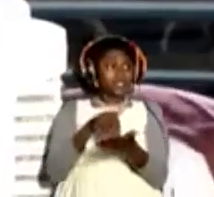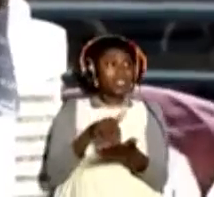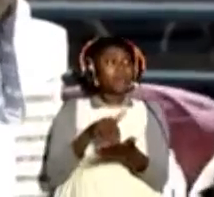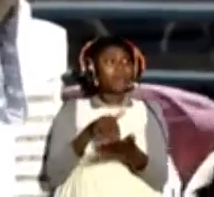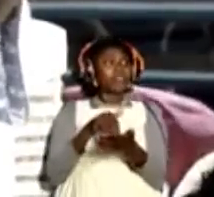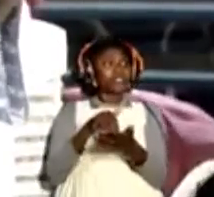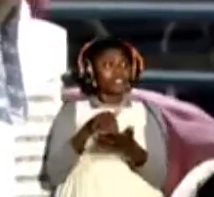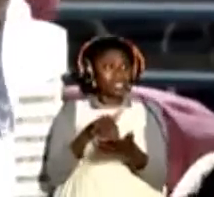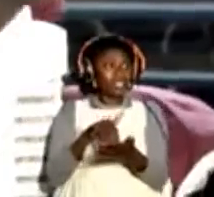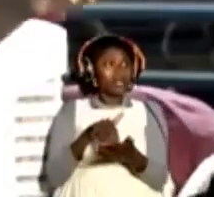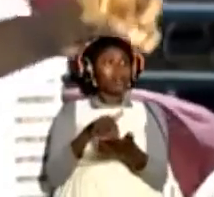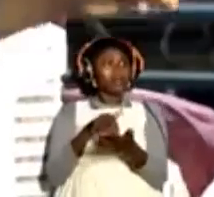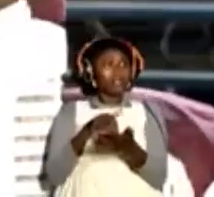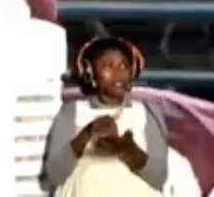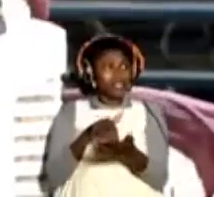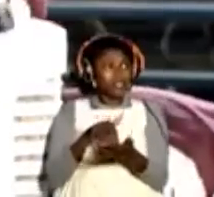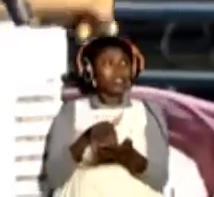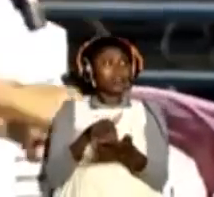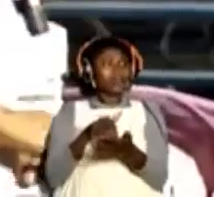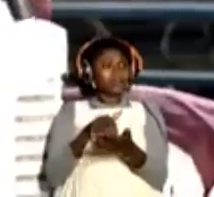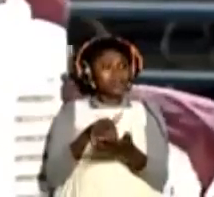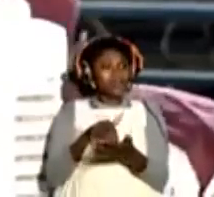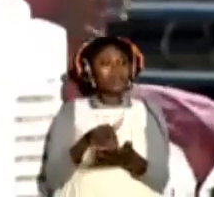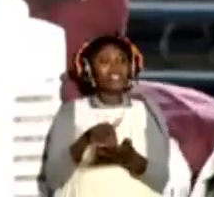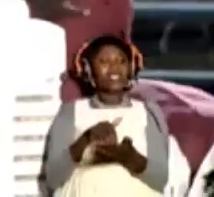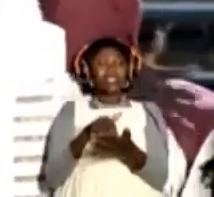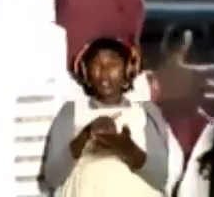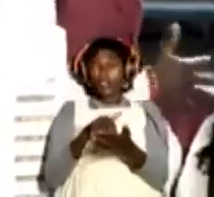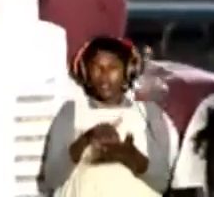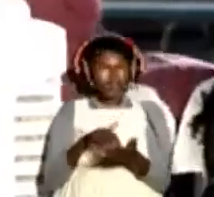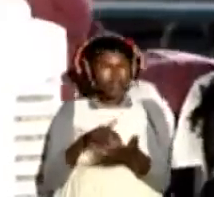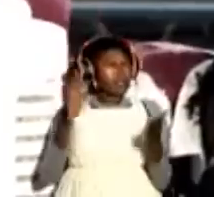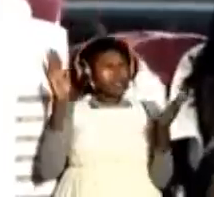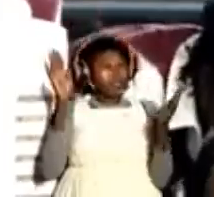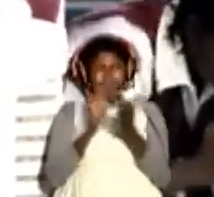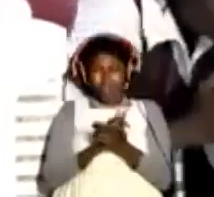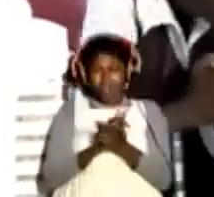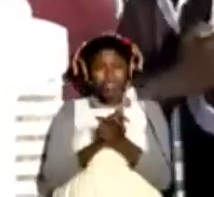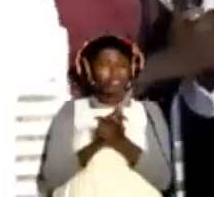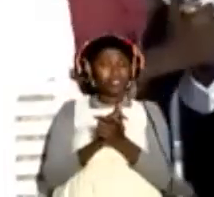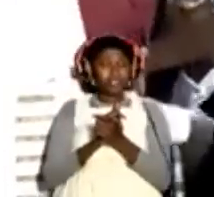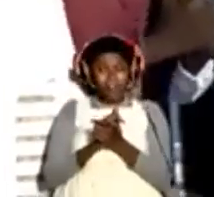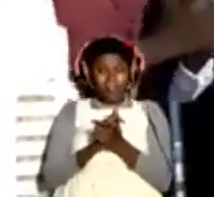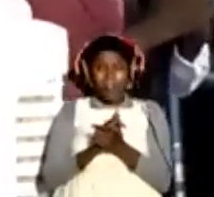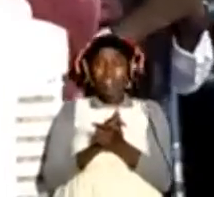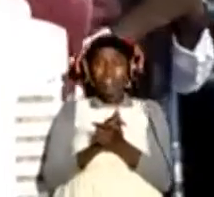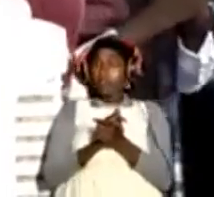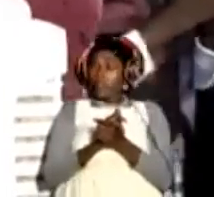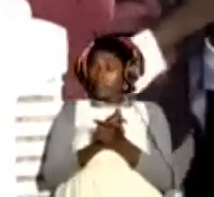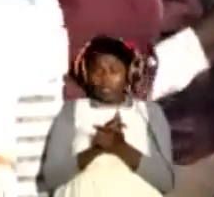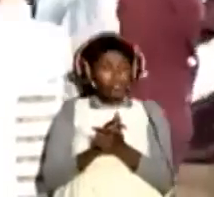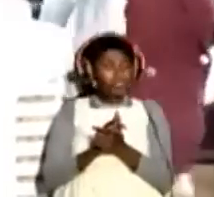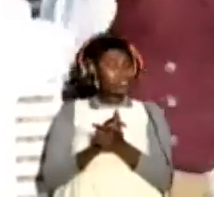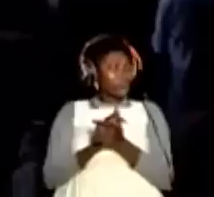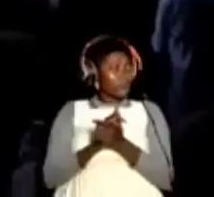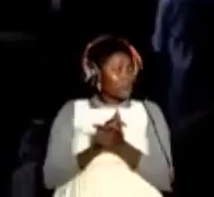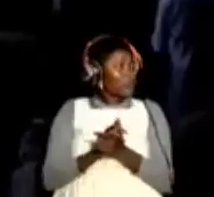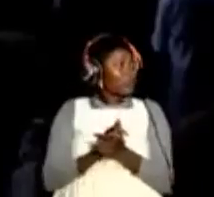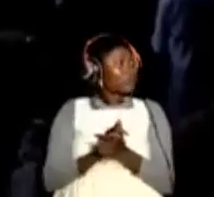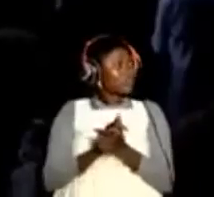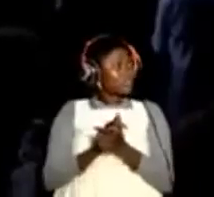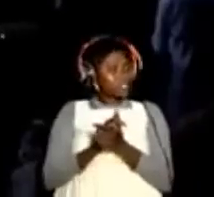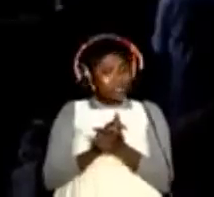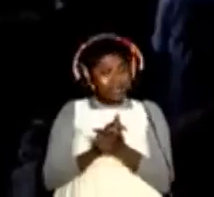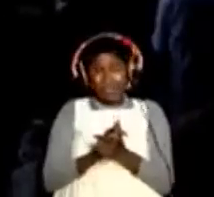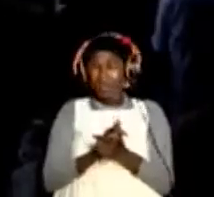more. Do some may dwell where this happened. My